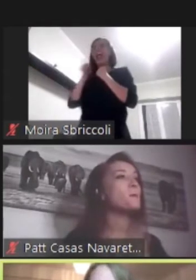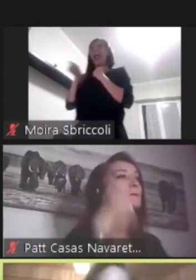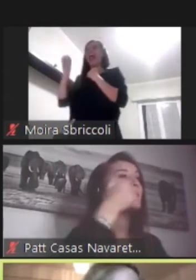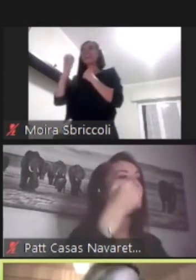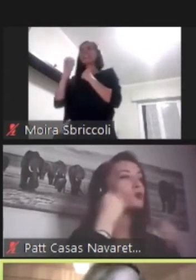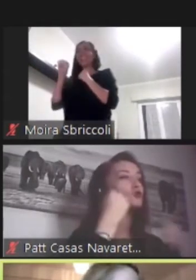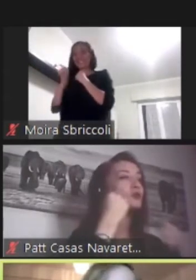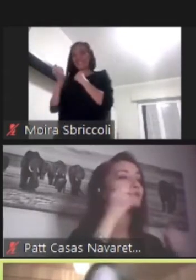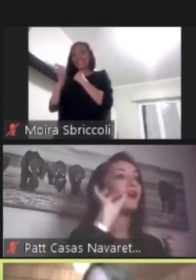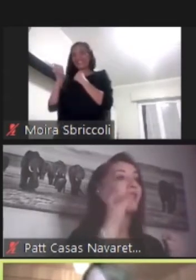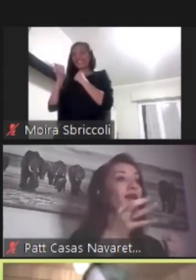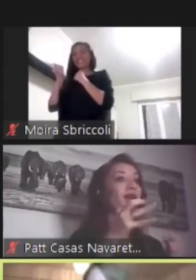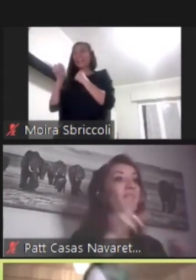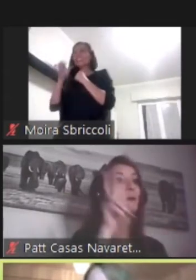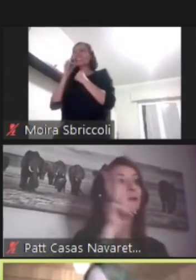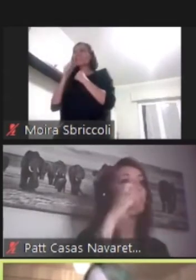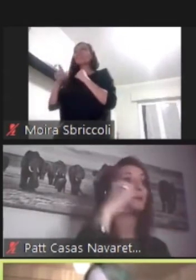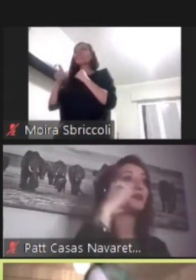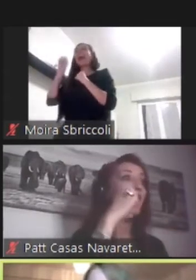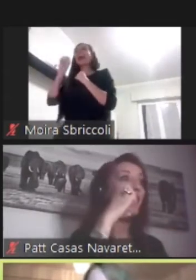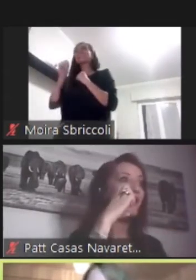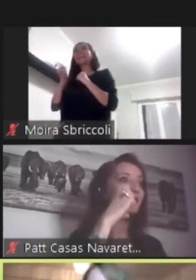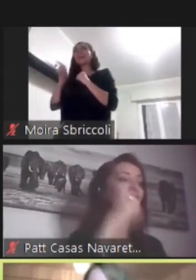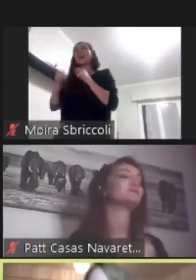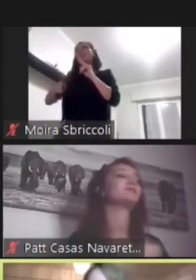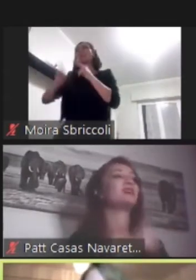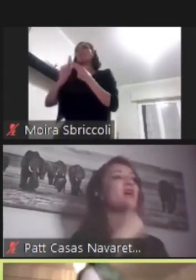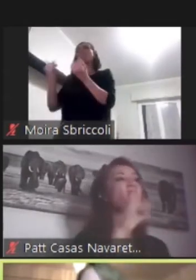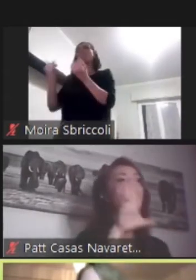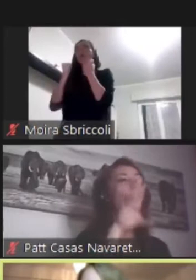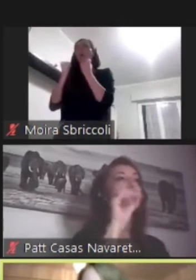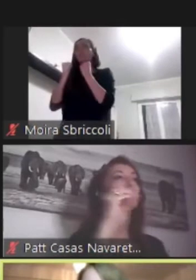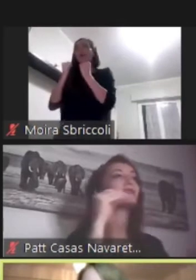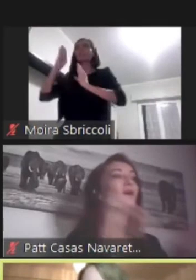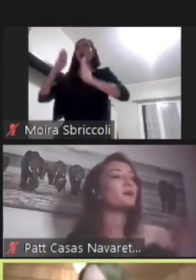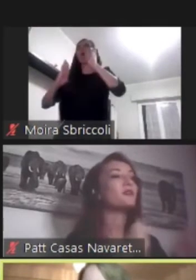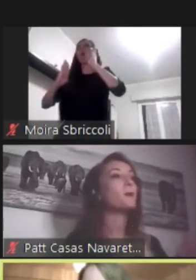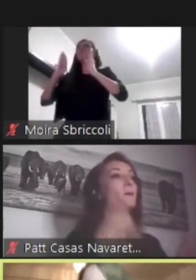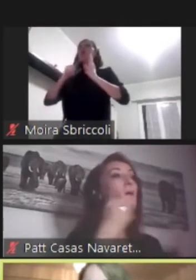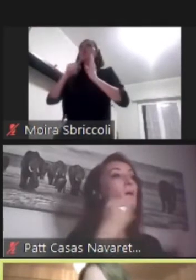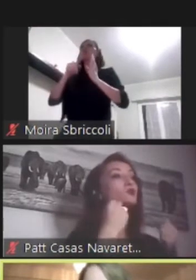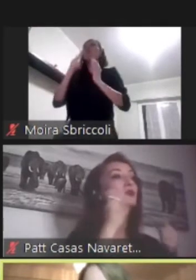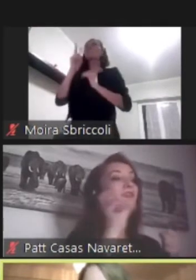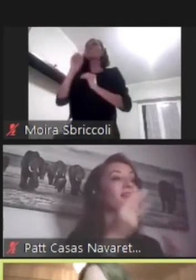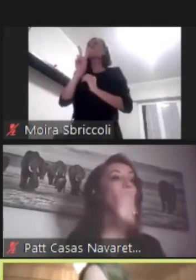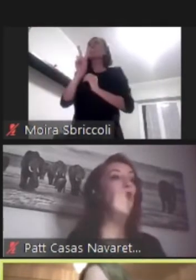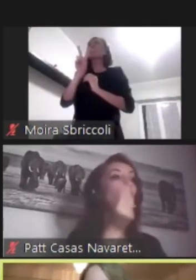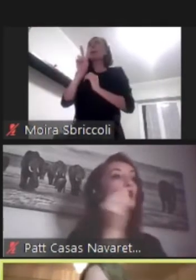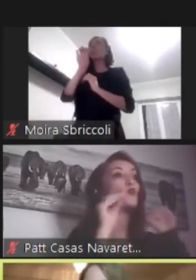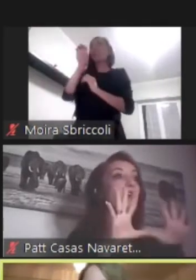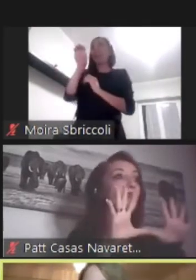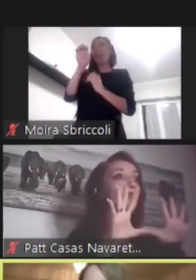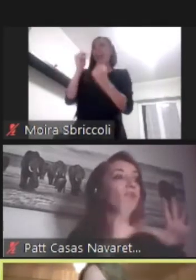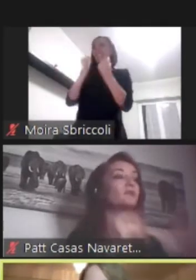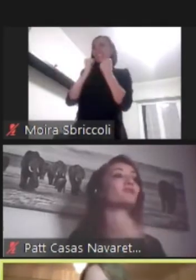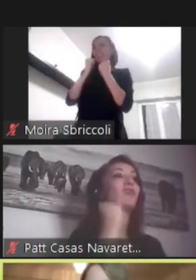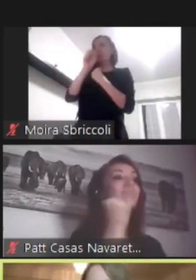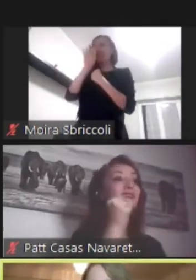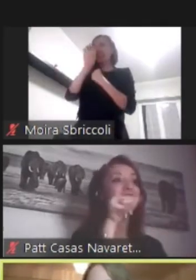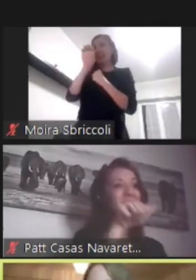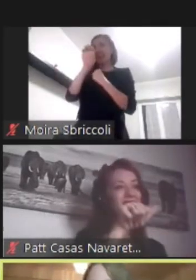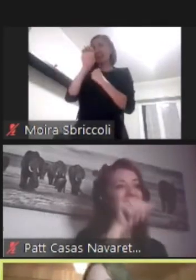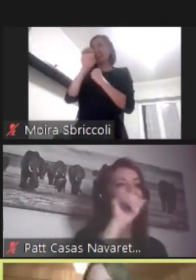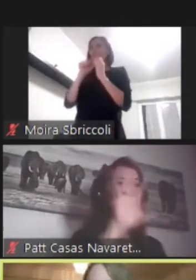the idea that in one little stick of Elite starts to